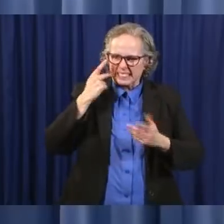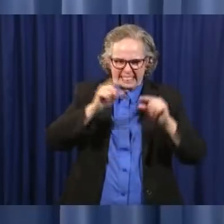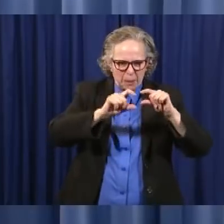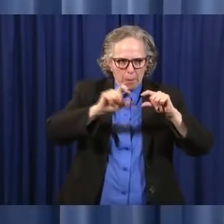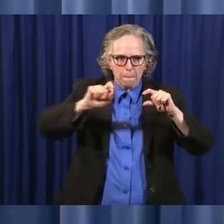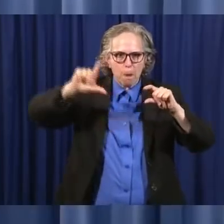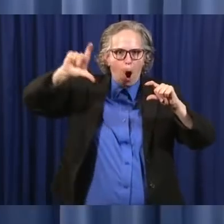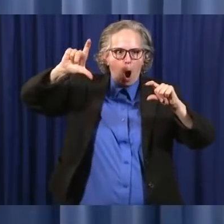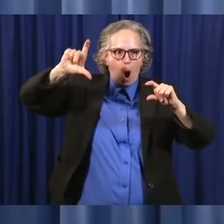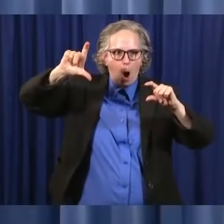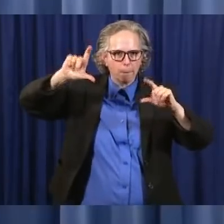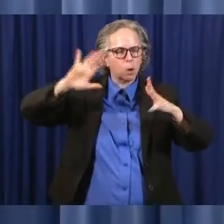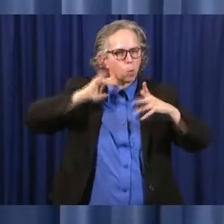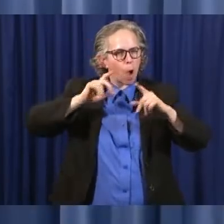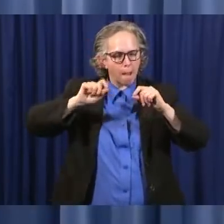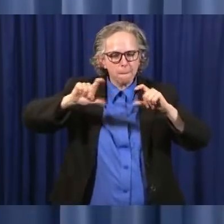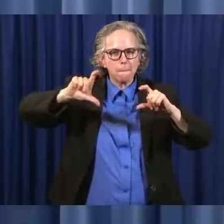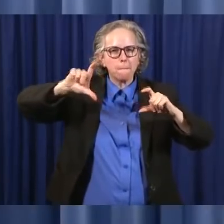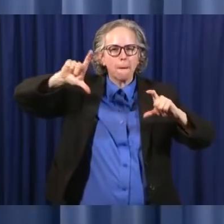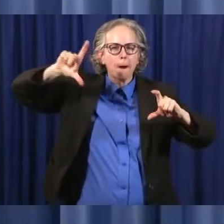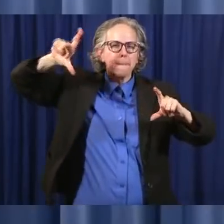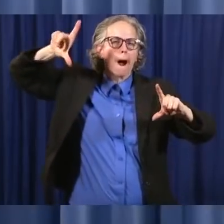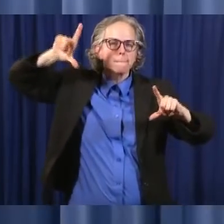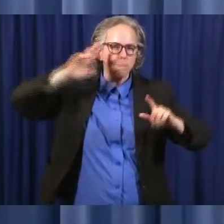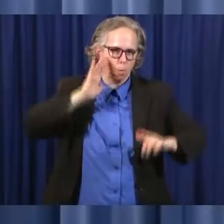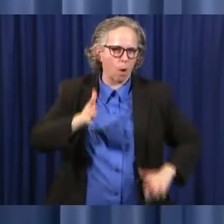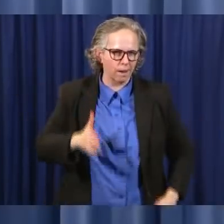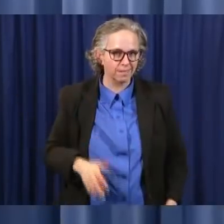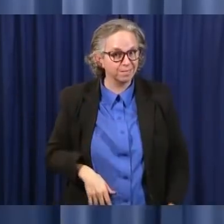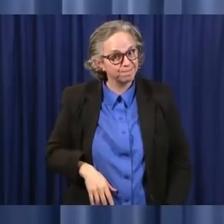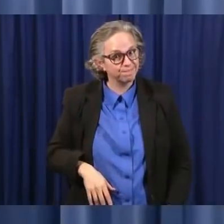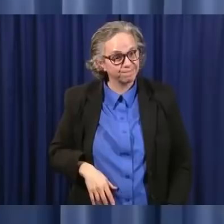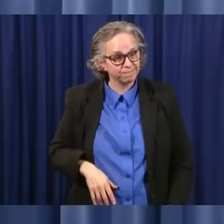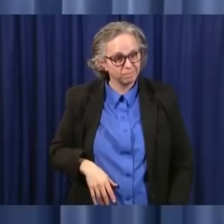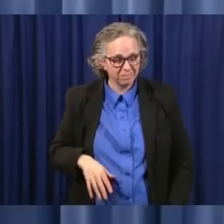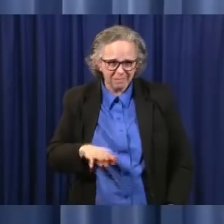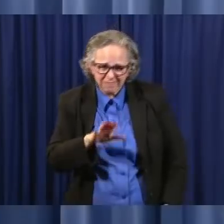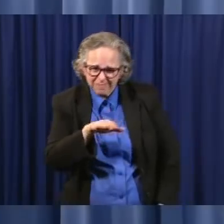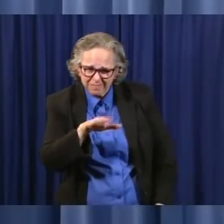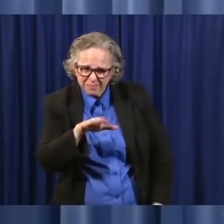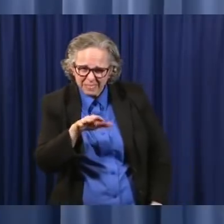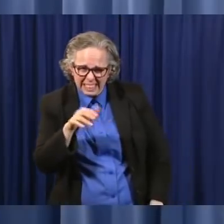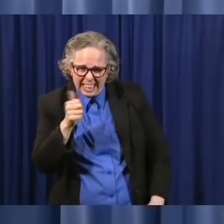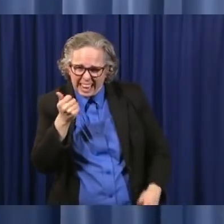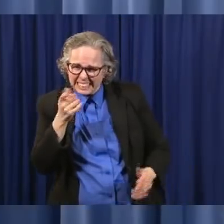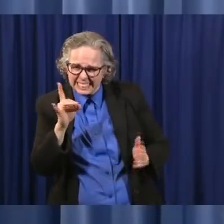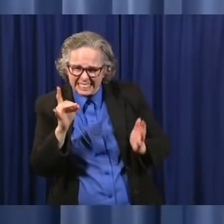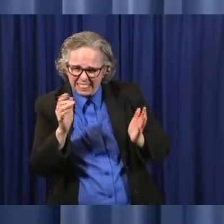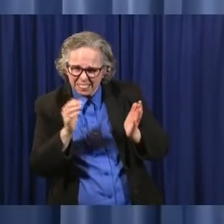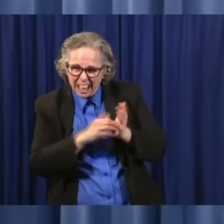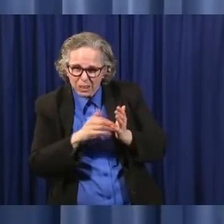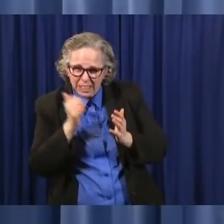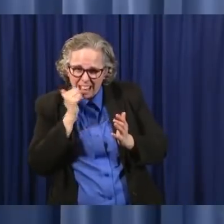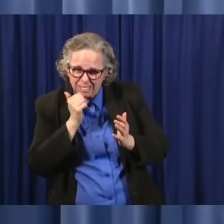continue to climb forward. It was 18,000 a day. Are you going to get there?